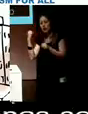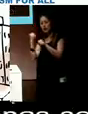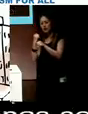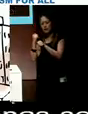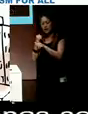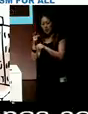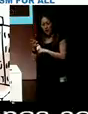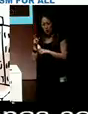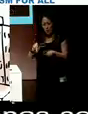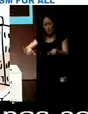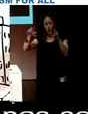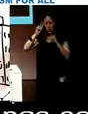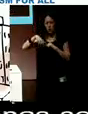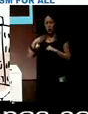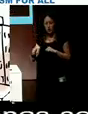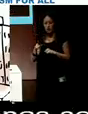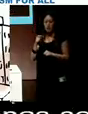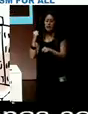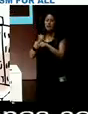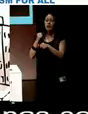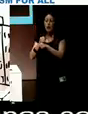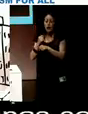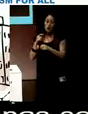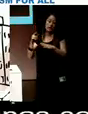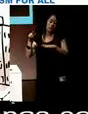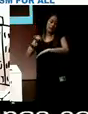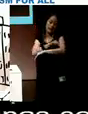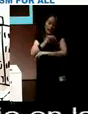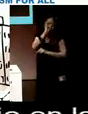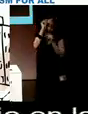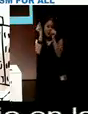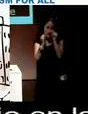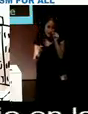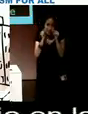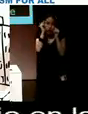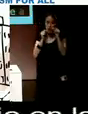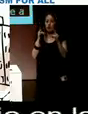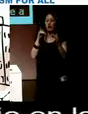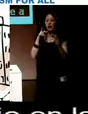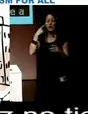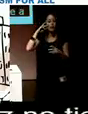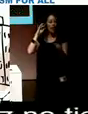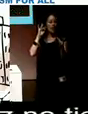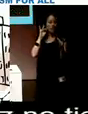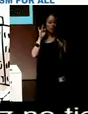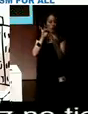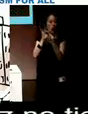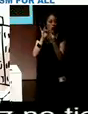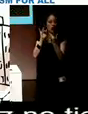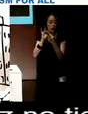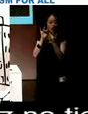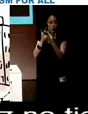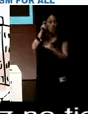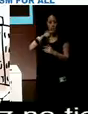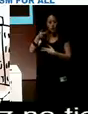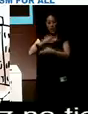day-to-day experience of people with disabilities and what this means, but to cover all